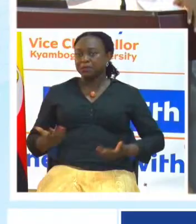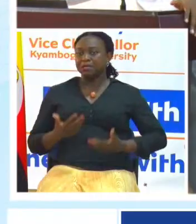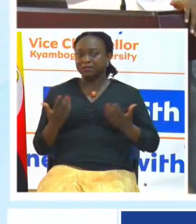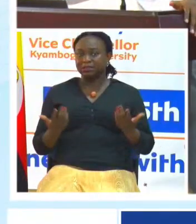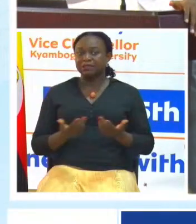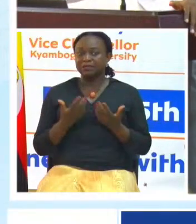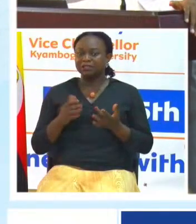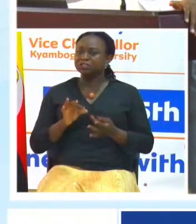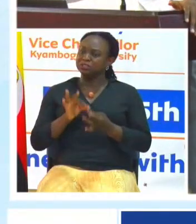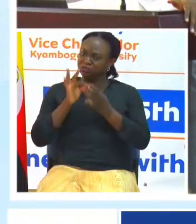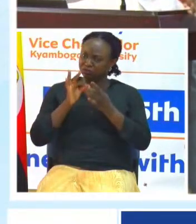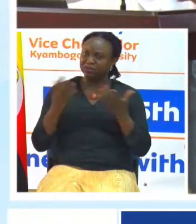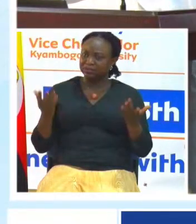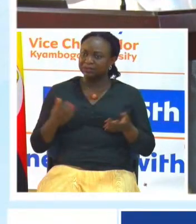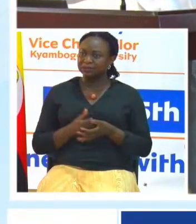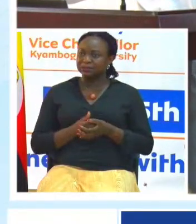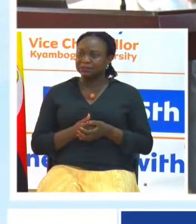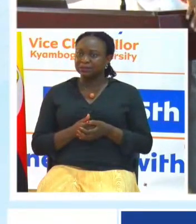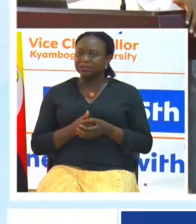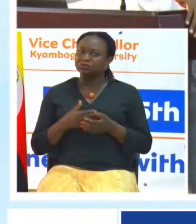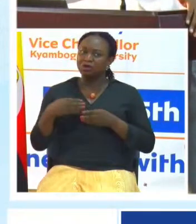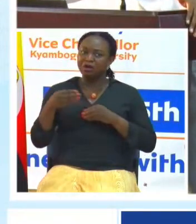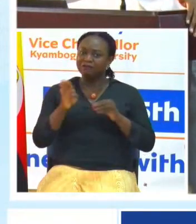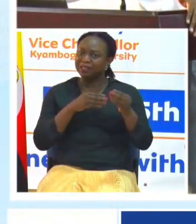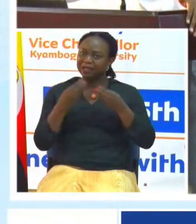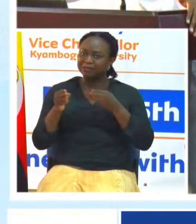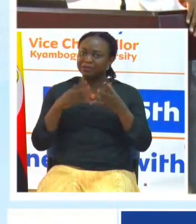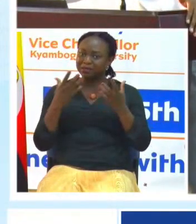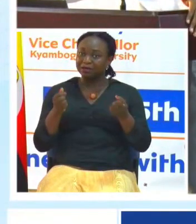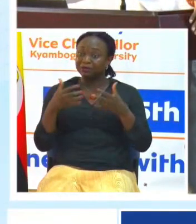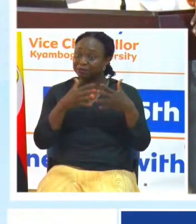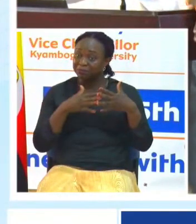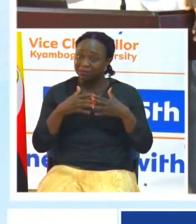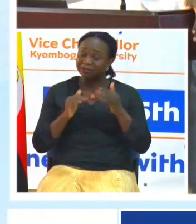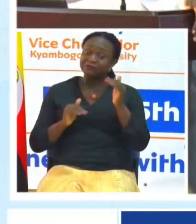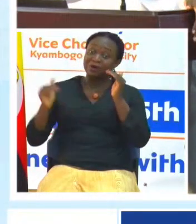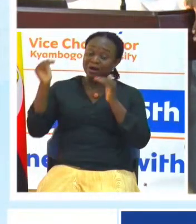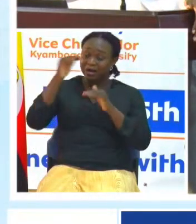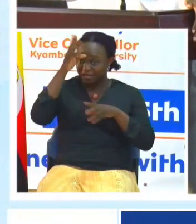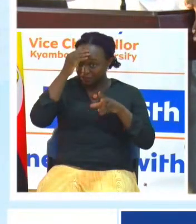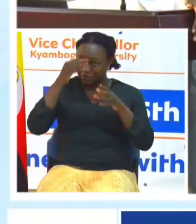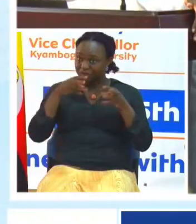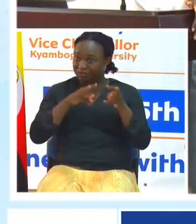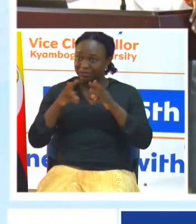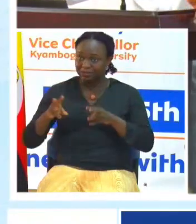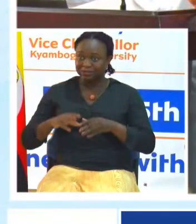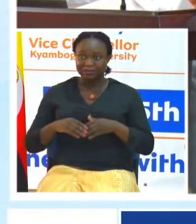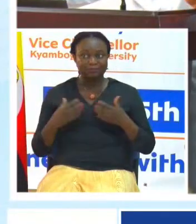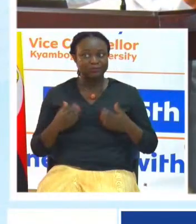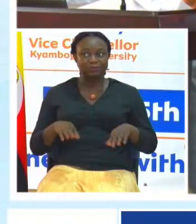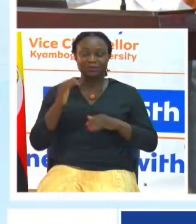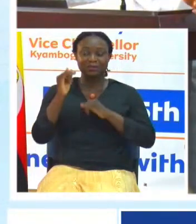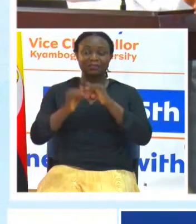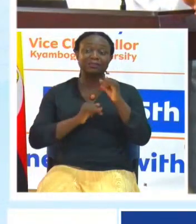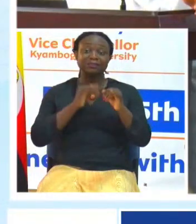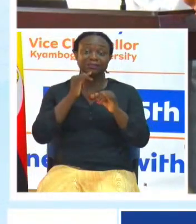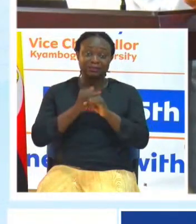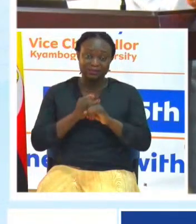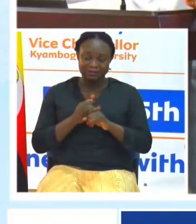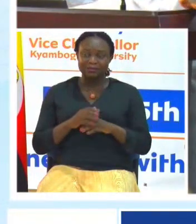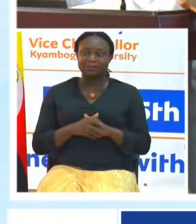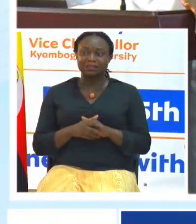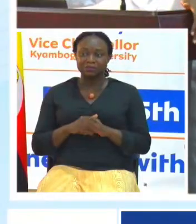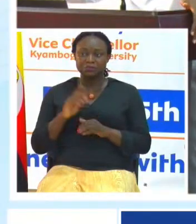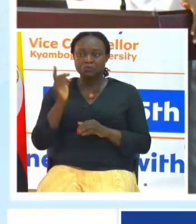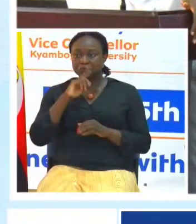that very unique. So that's like the flexibility in the US higher education system is actually one of the one of the